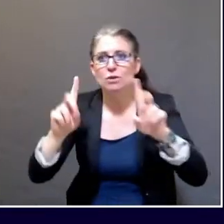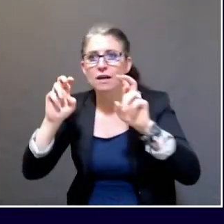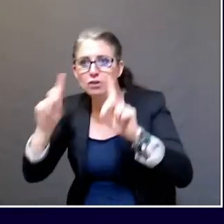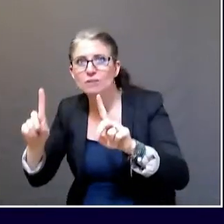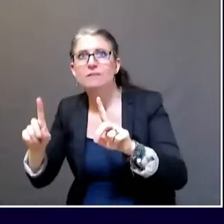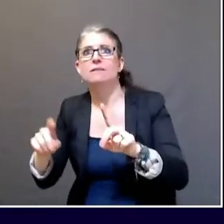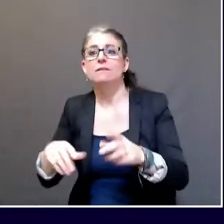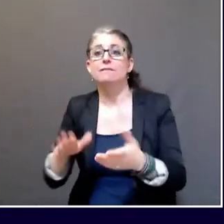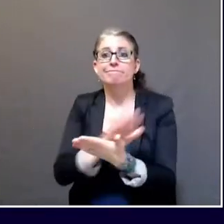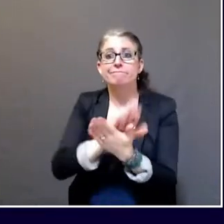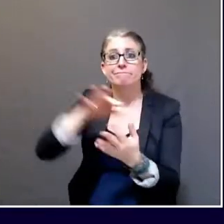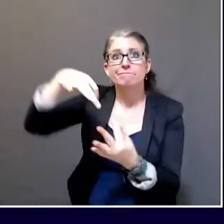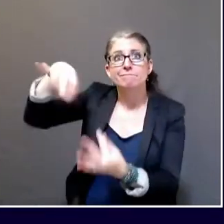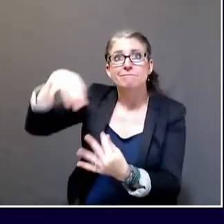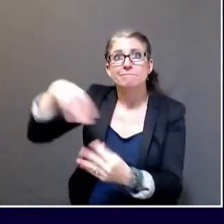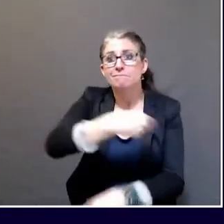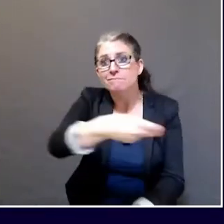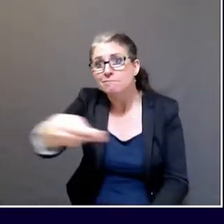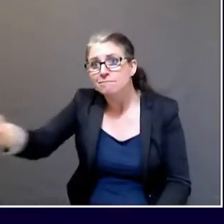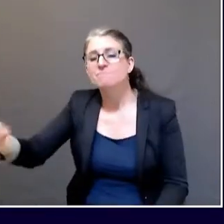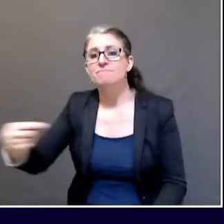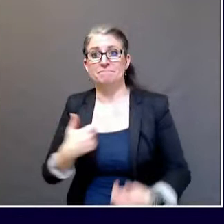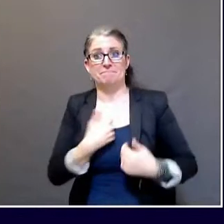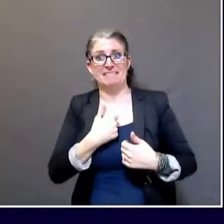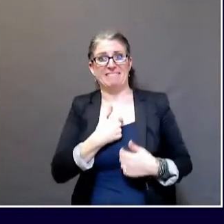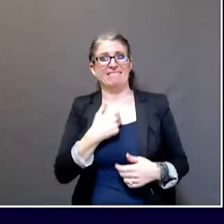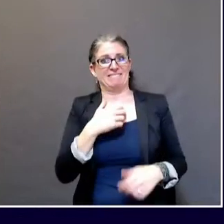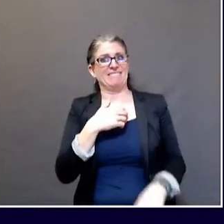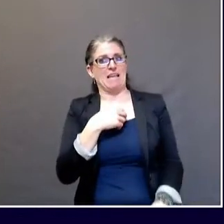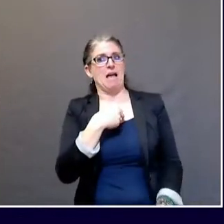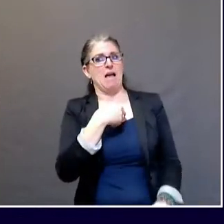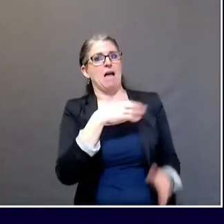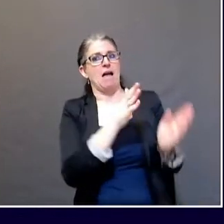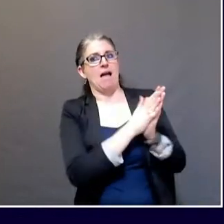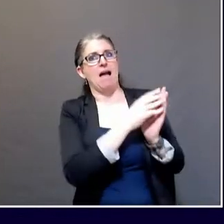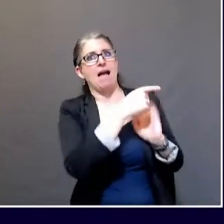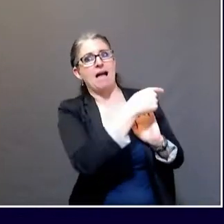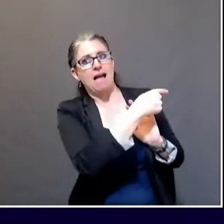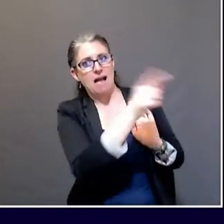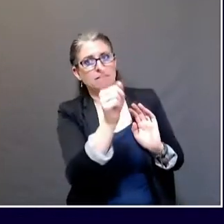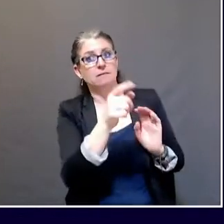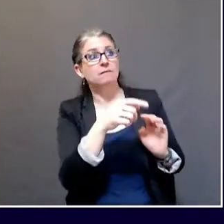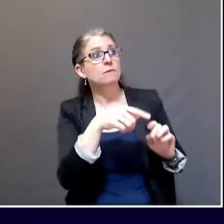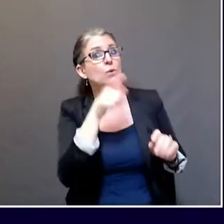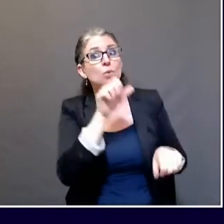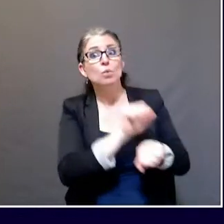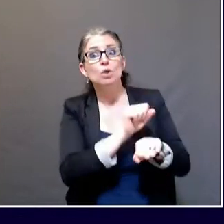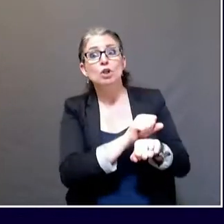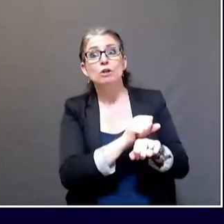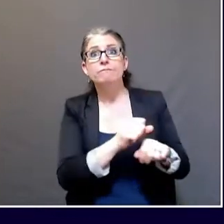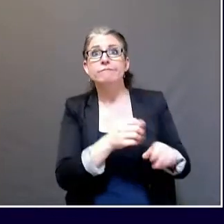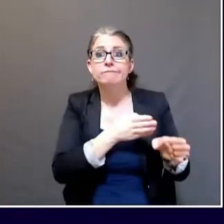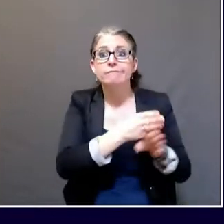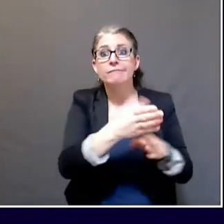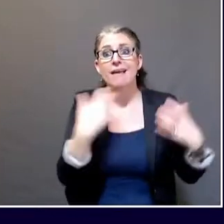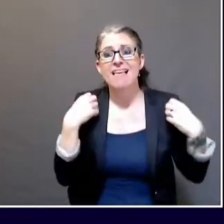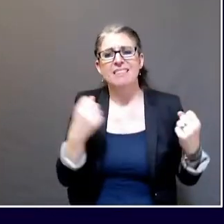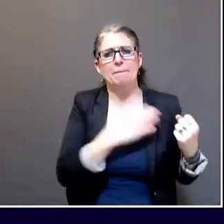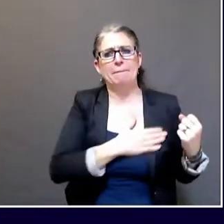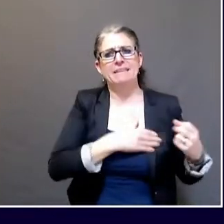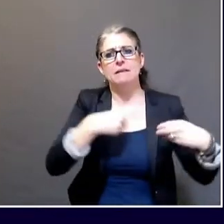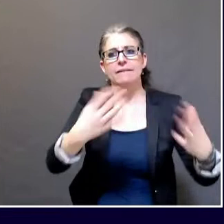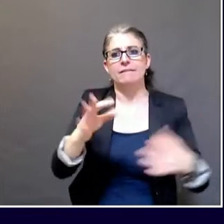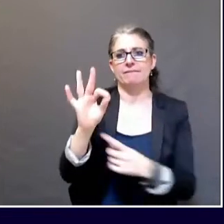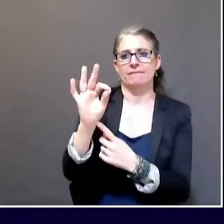get vaccinated, providing them with all the facts to their most commonly and frequently asked questions to try to get those numbers as high up as